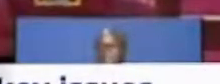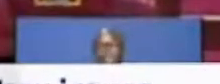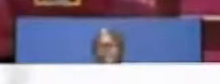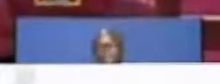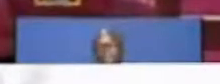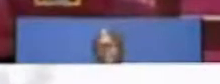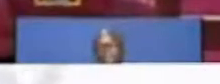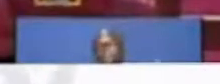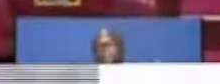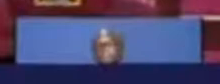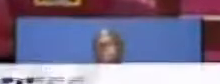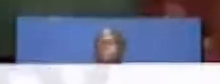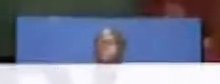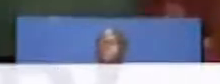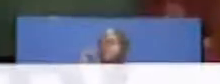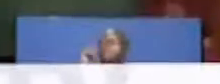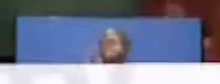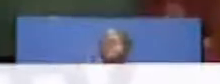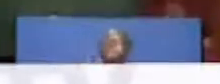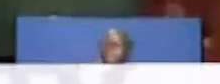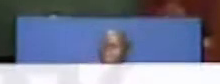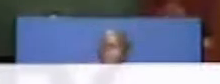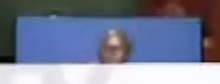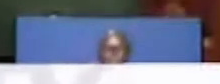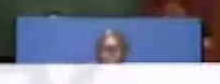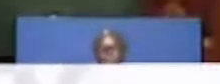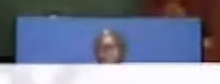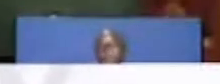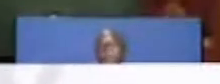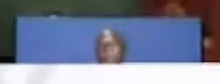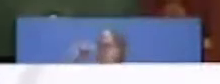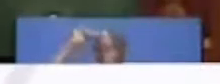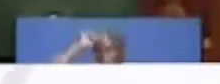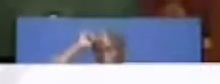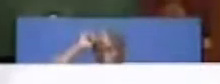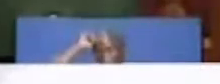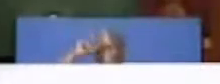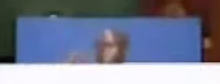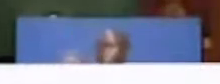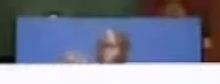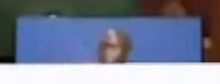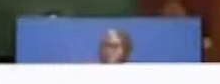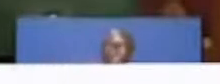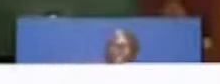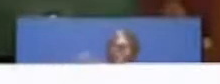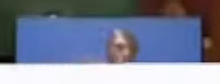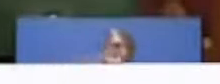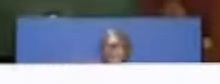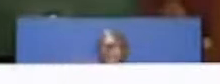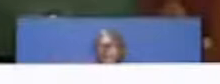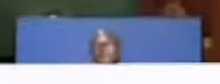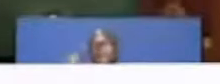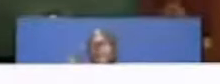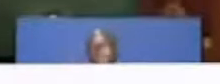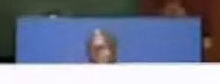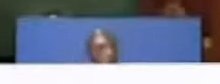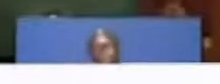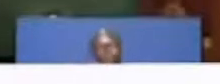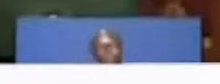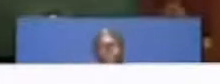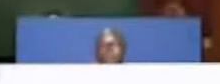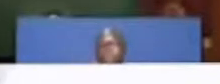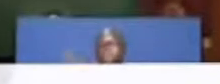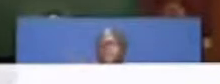Regarding affordability of healthcare, my administration has consistently increased the annual allocations to the Ministry of